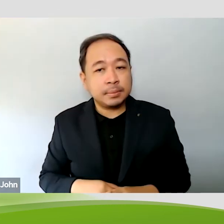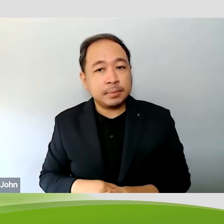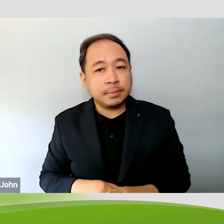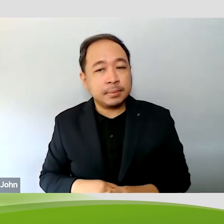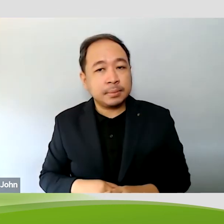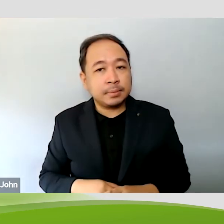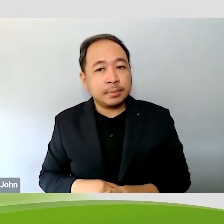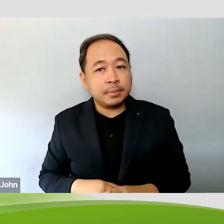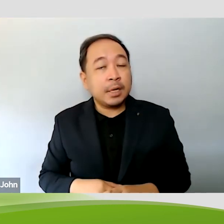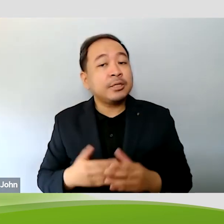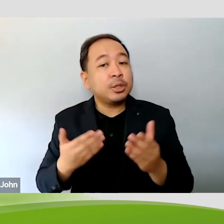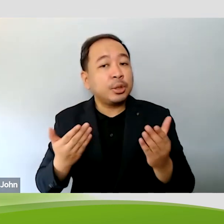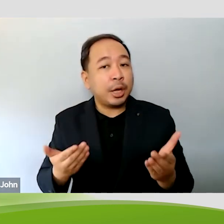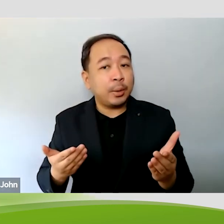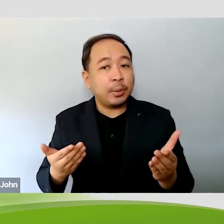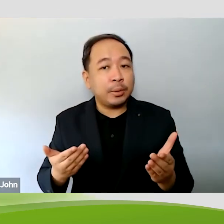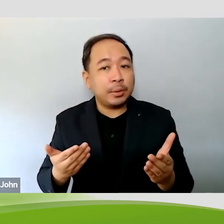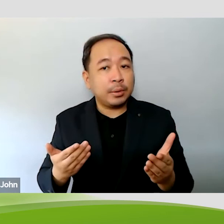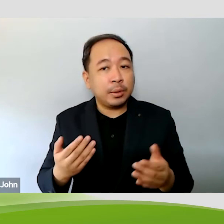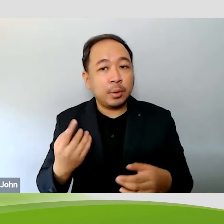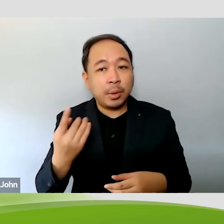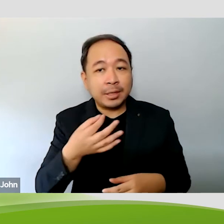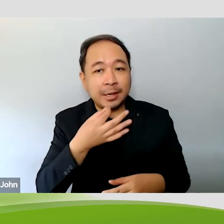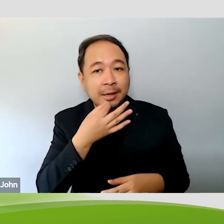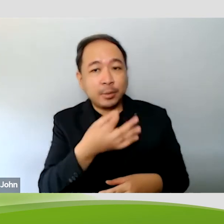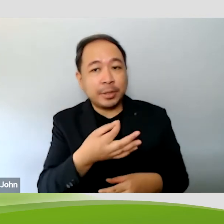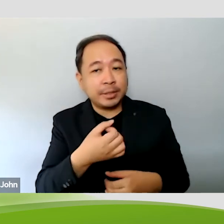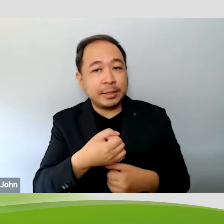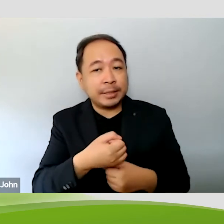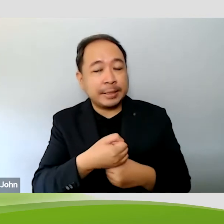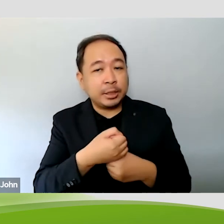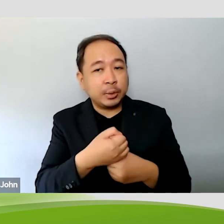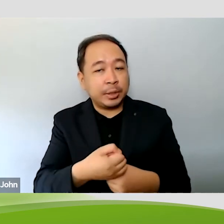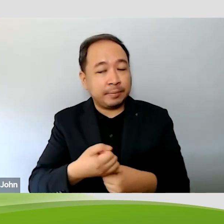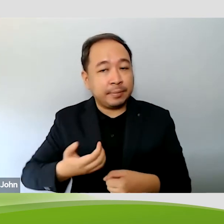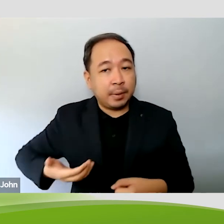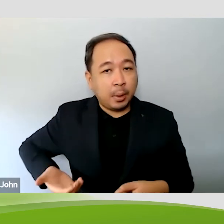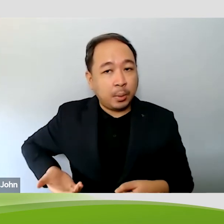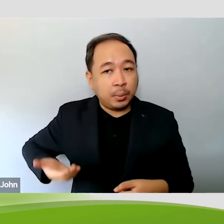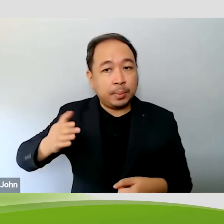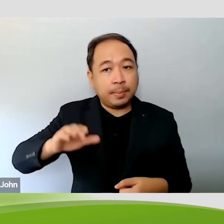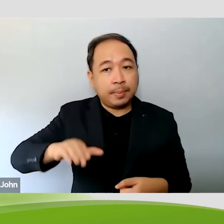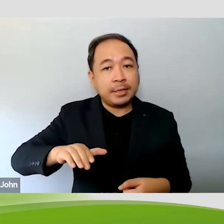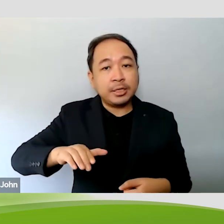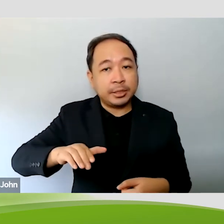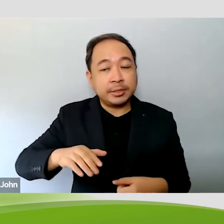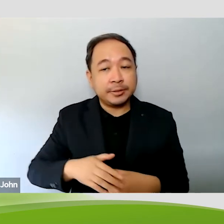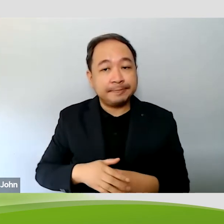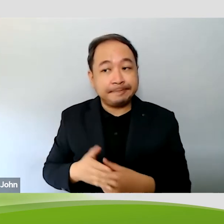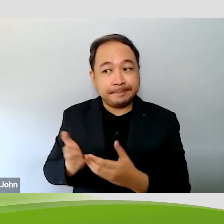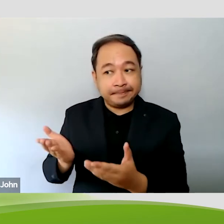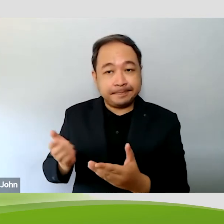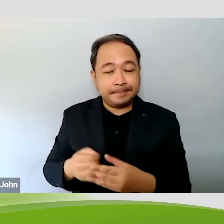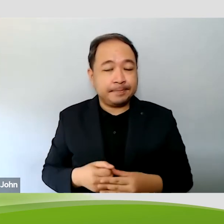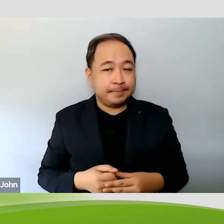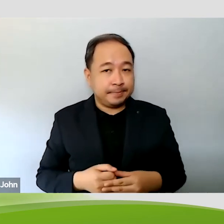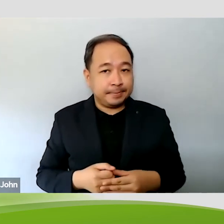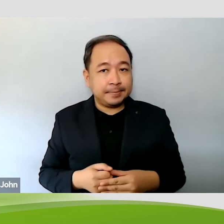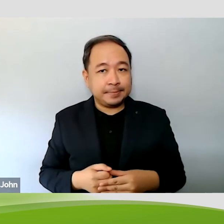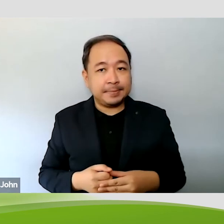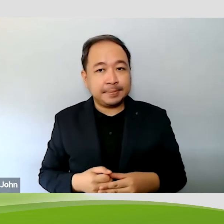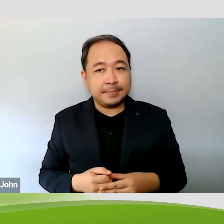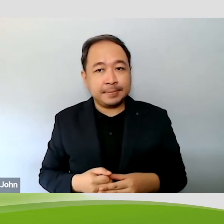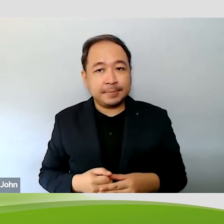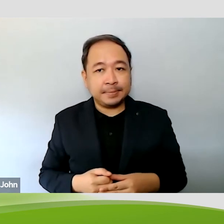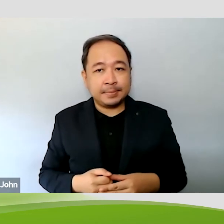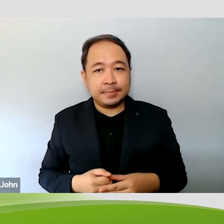So I would like to see that we have a request from the delegate from Bangladesh. So delegate from Bangladesh, the floor is yours. Over to